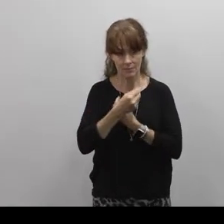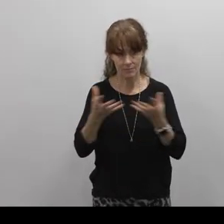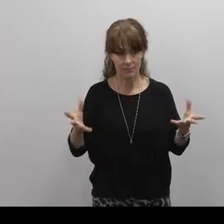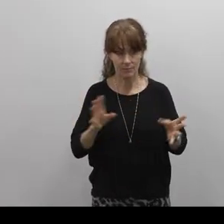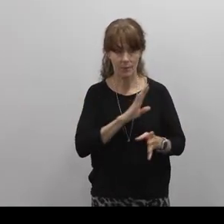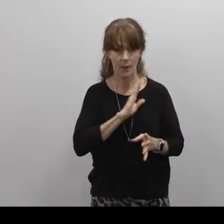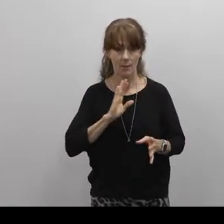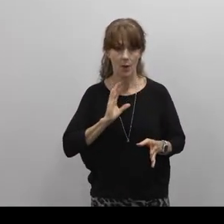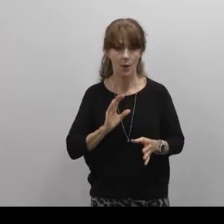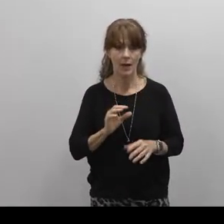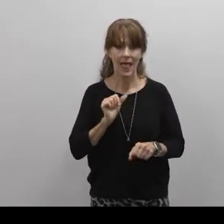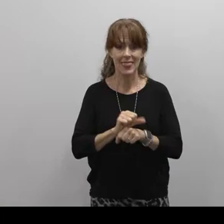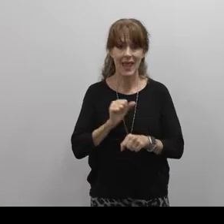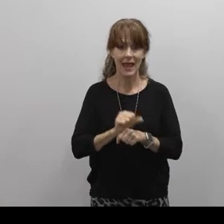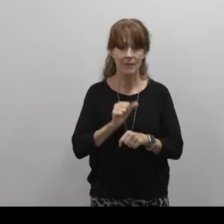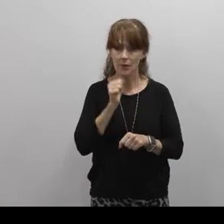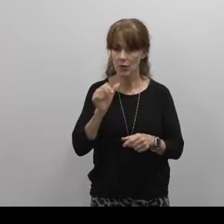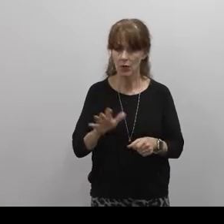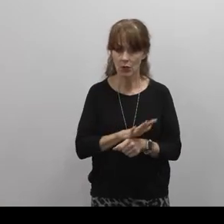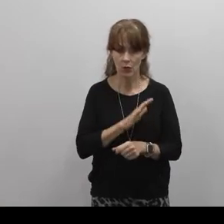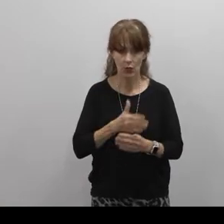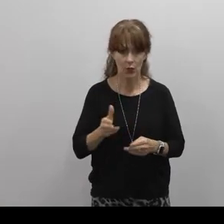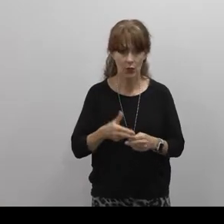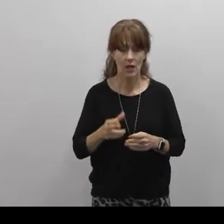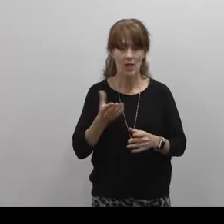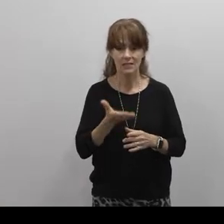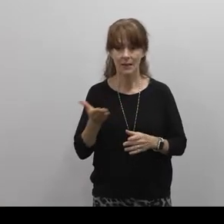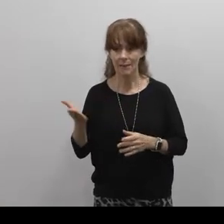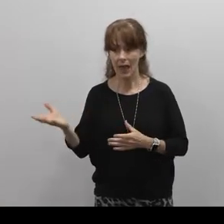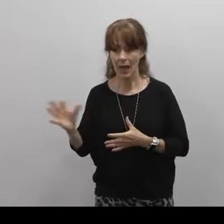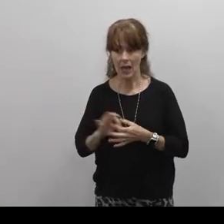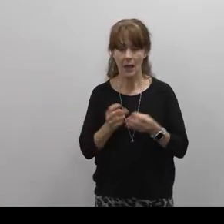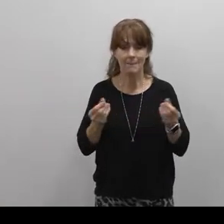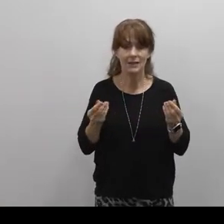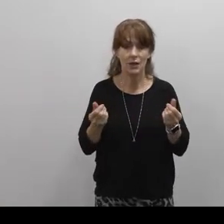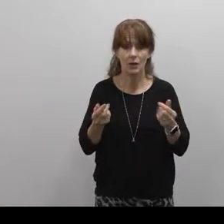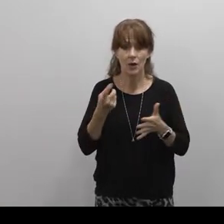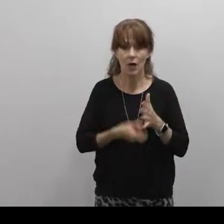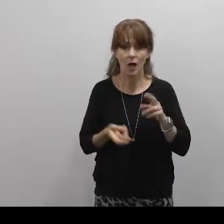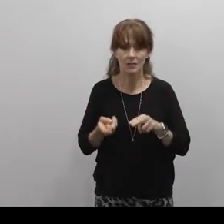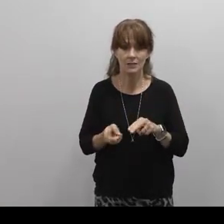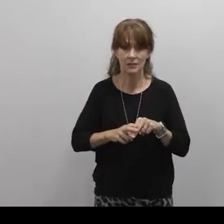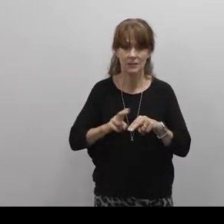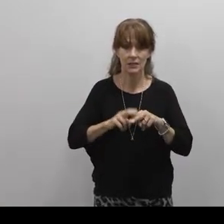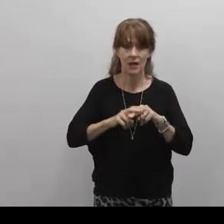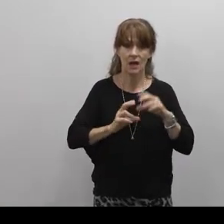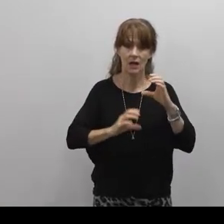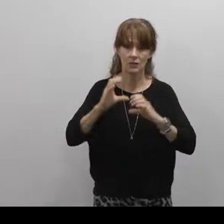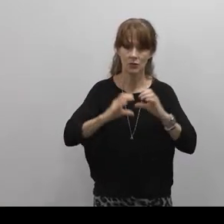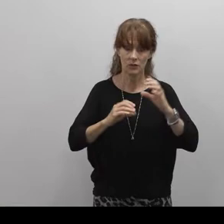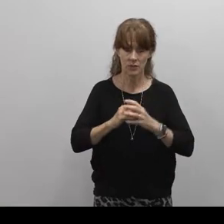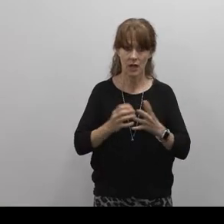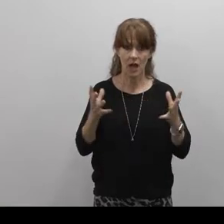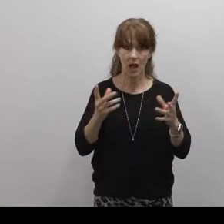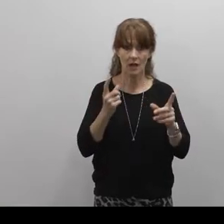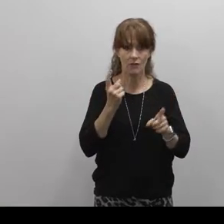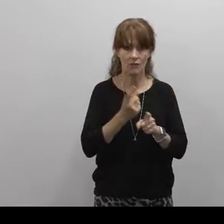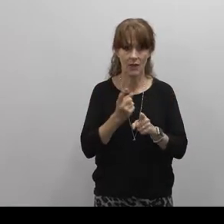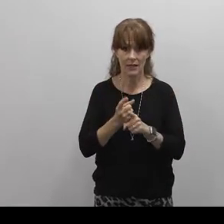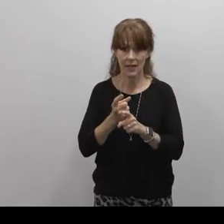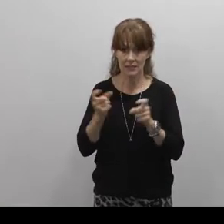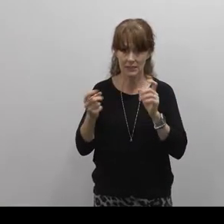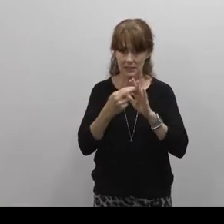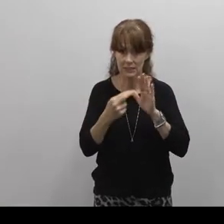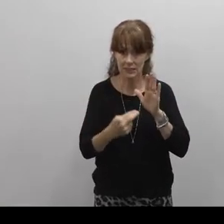with issues of labor shortages, supply chain issues, material cost increases on the construction side of the house, a lot of regulation that we deal